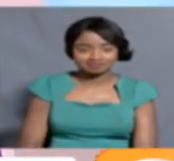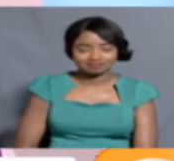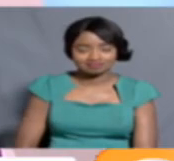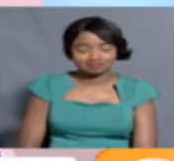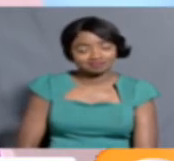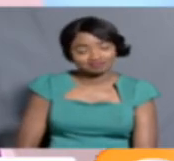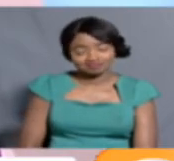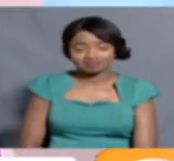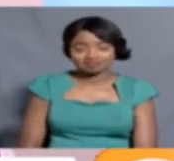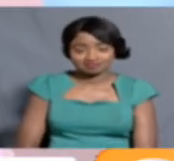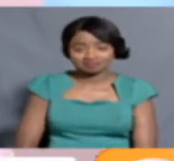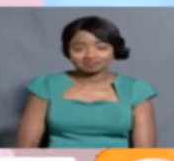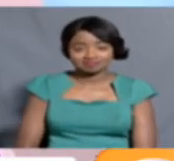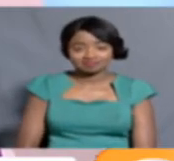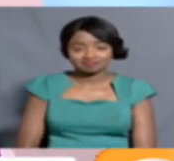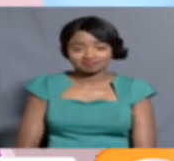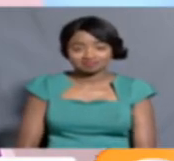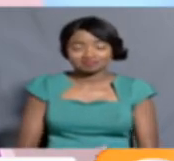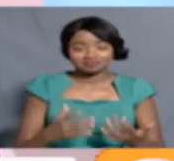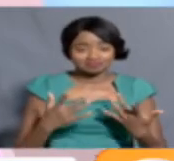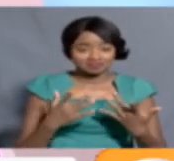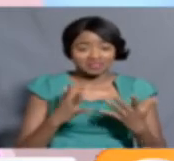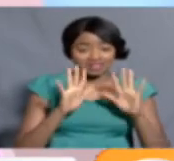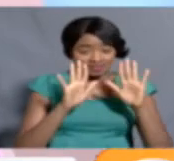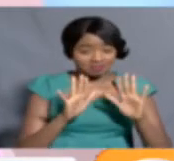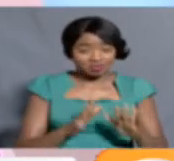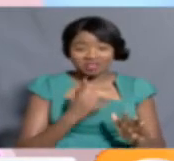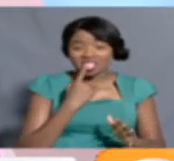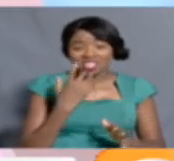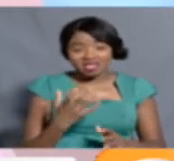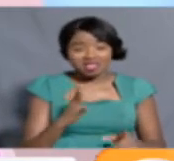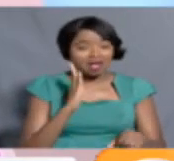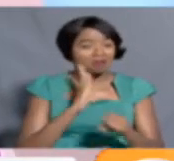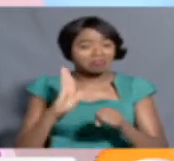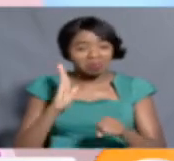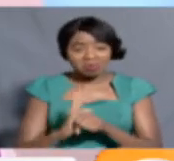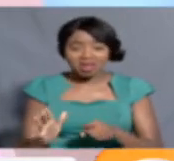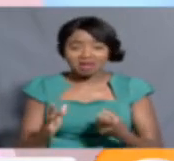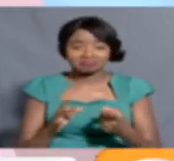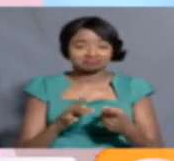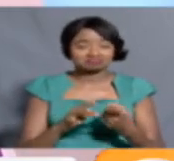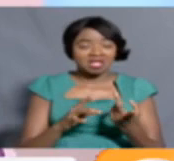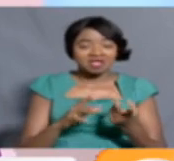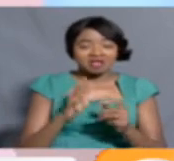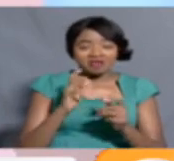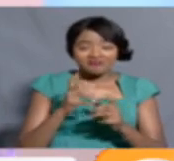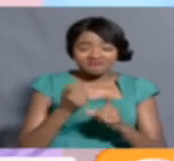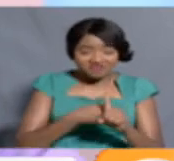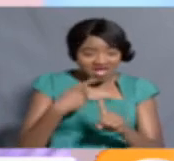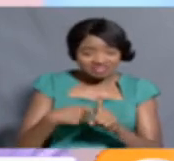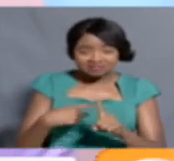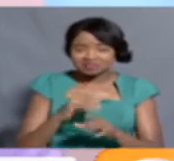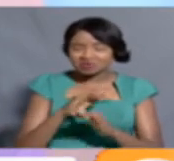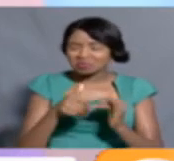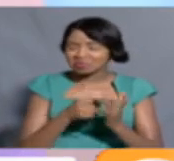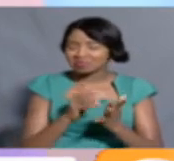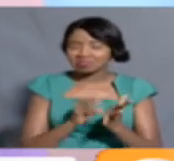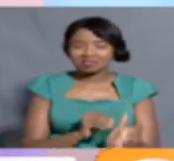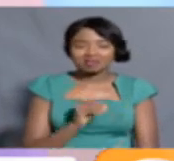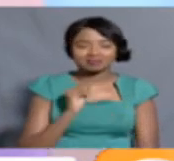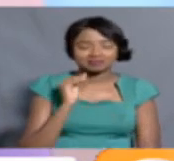reality on the ground. The cost of those important commodities, nyanya, mboga, viazi, all going up.